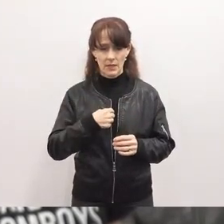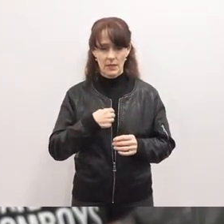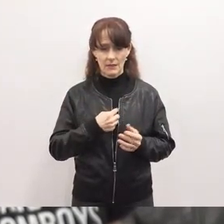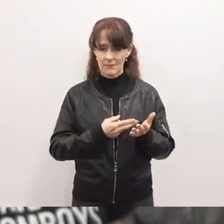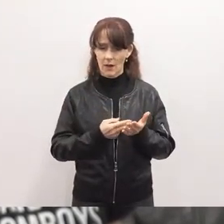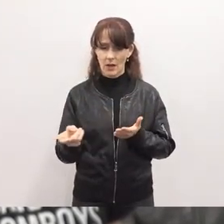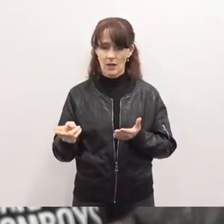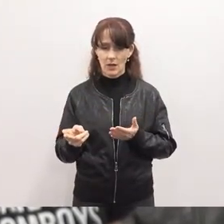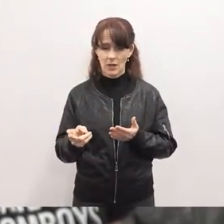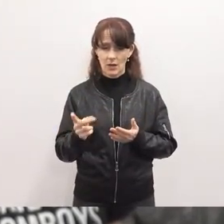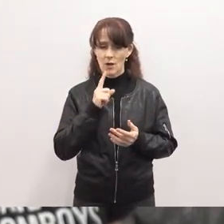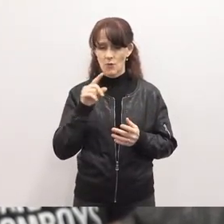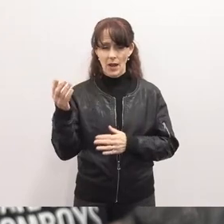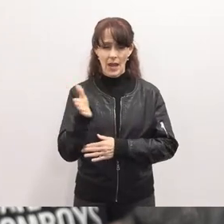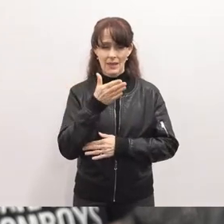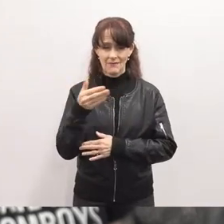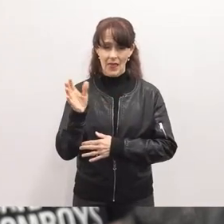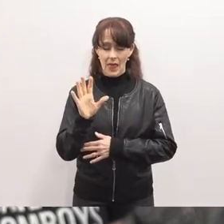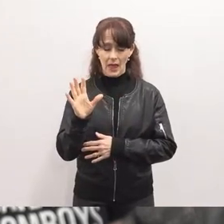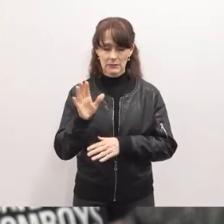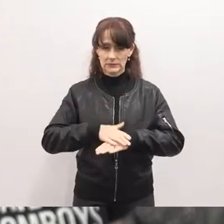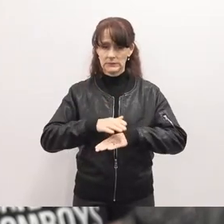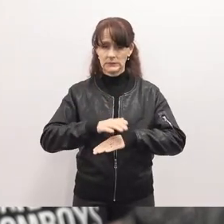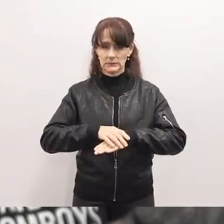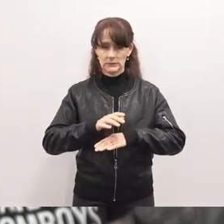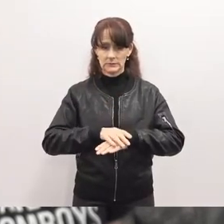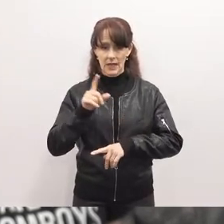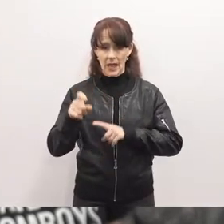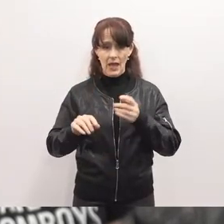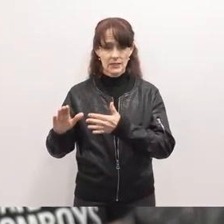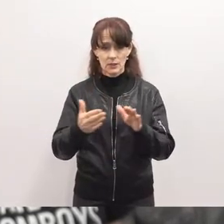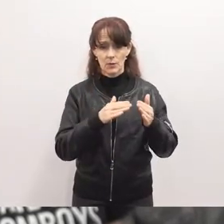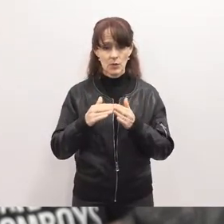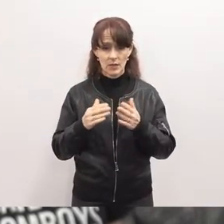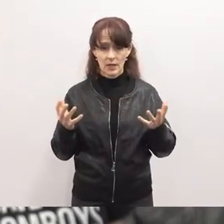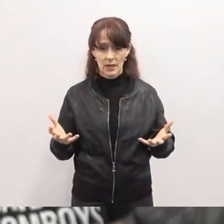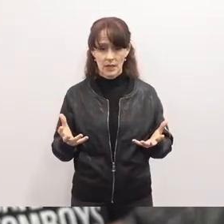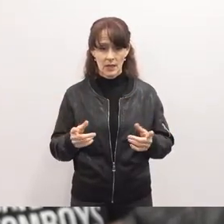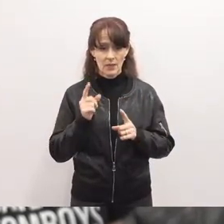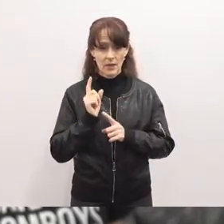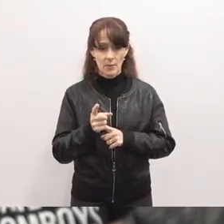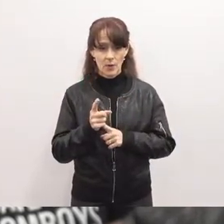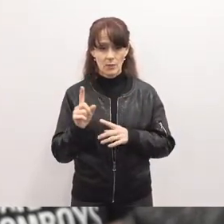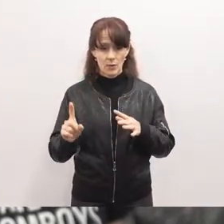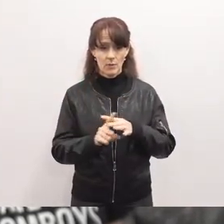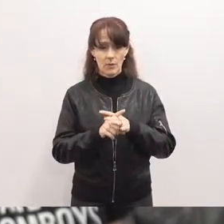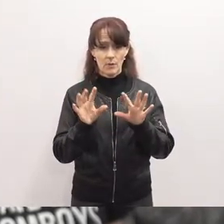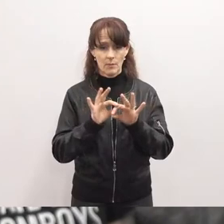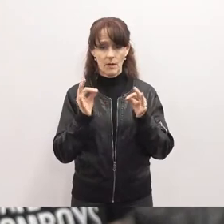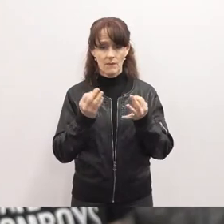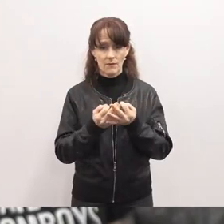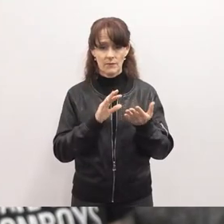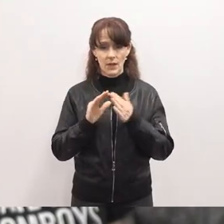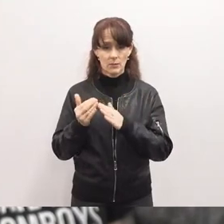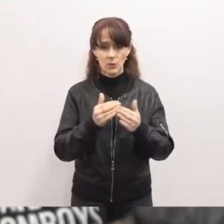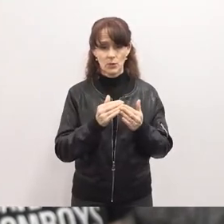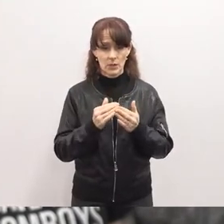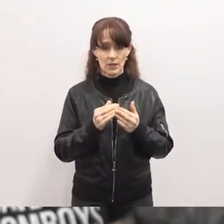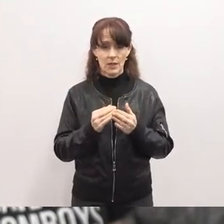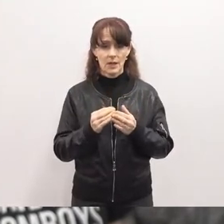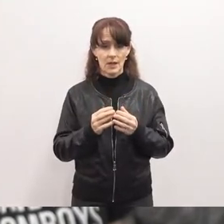big red flag. Have you asked the community members? The moment we brought it up to our families and communities,